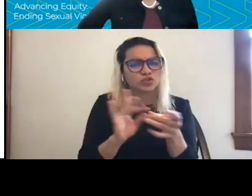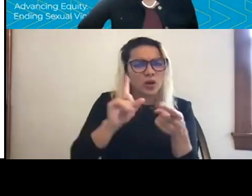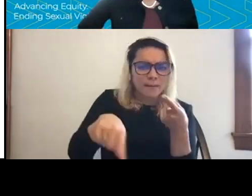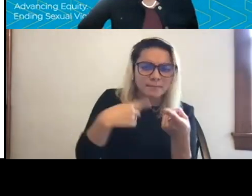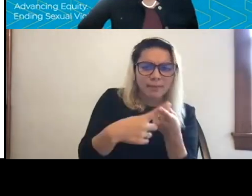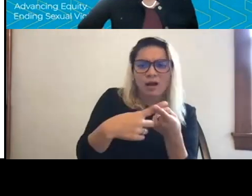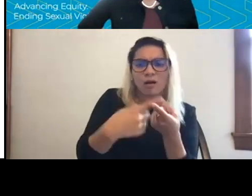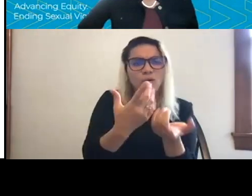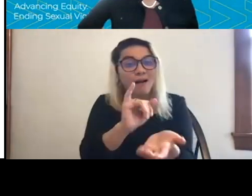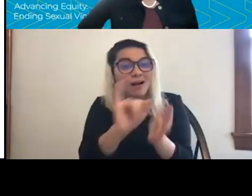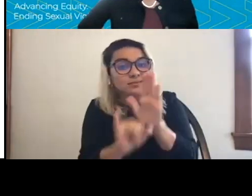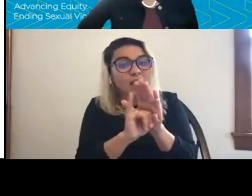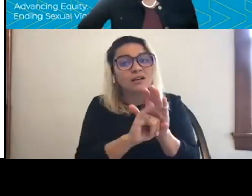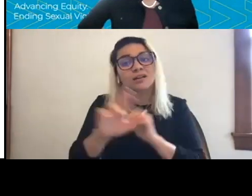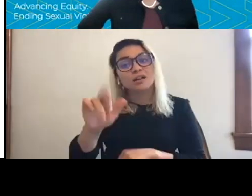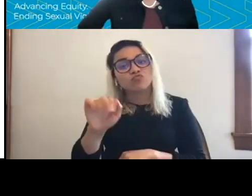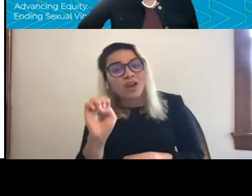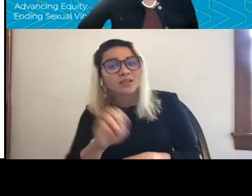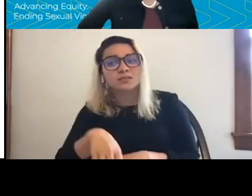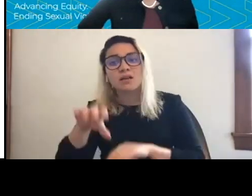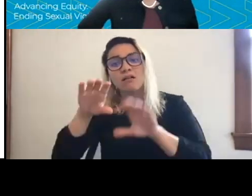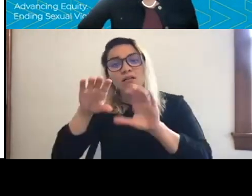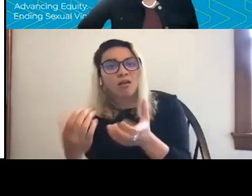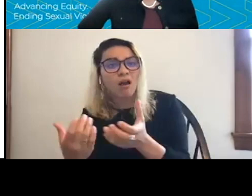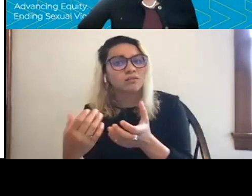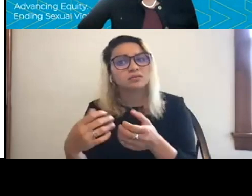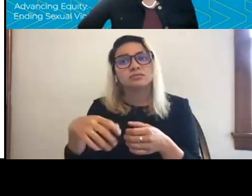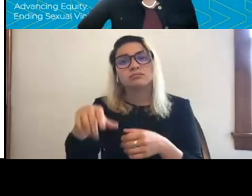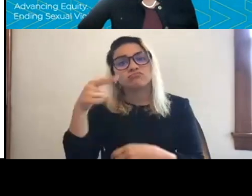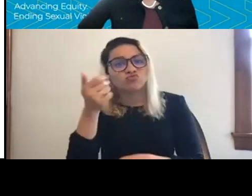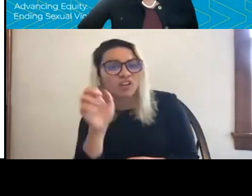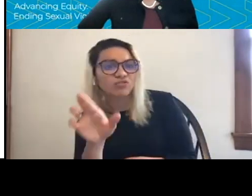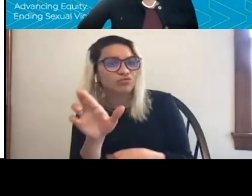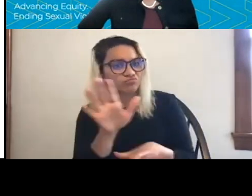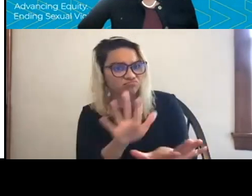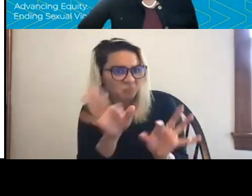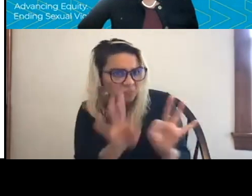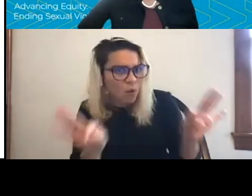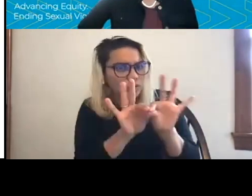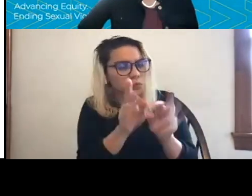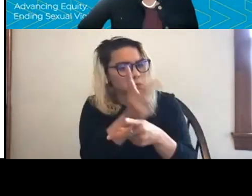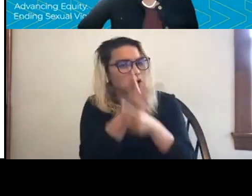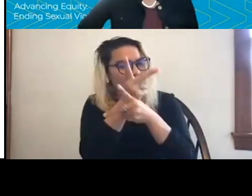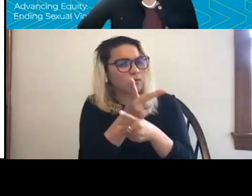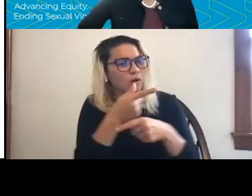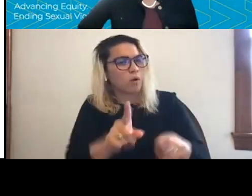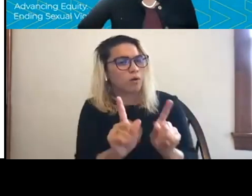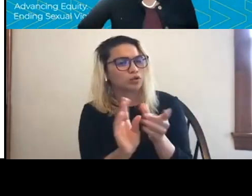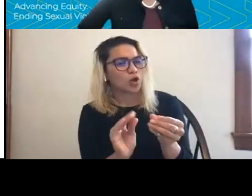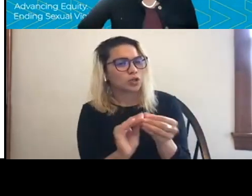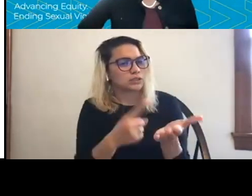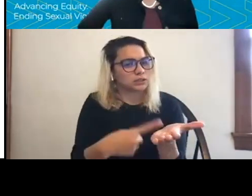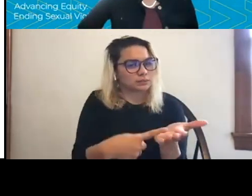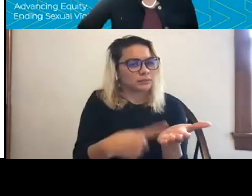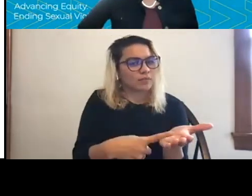and class and gender. And there is a particular framework in which we do this that actually invites